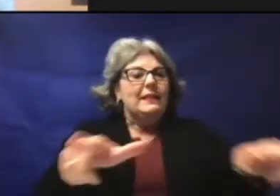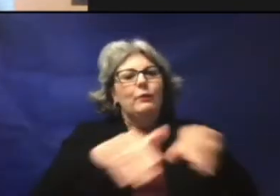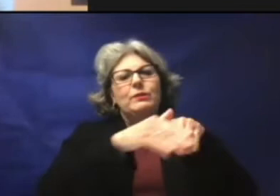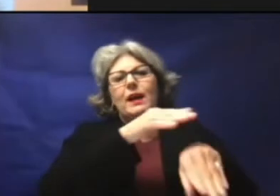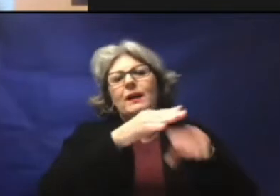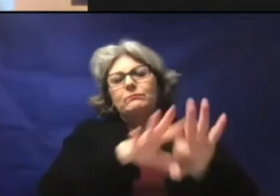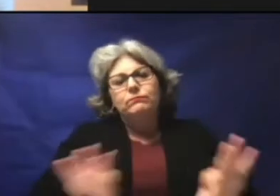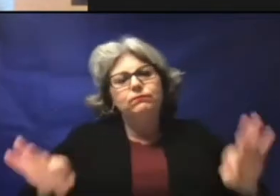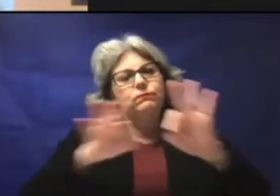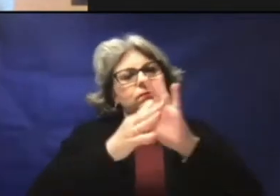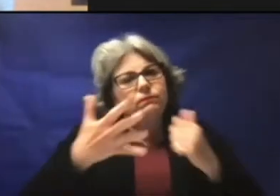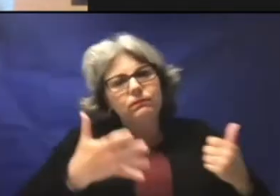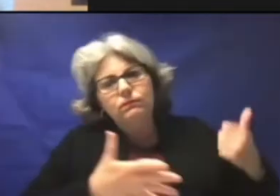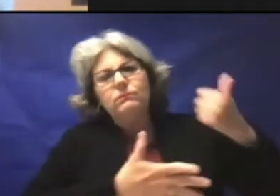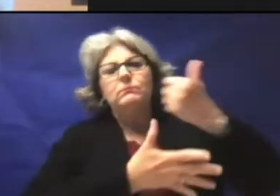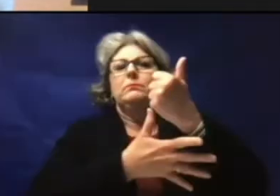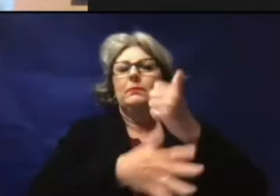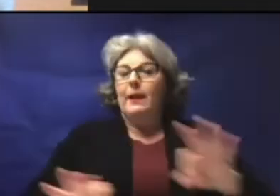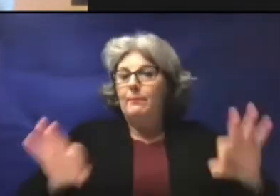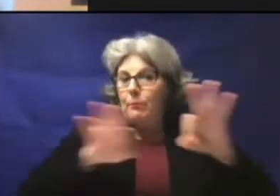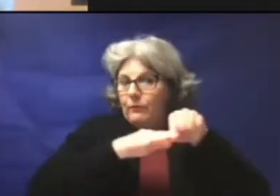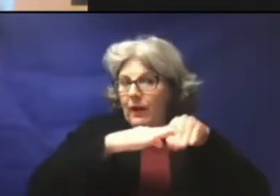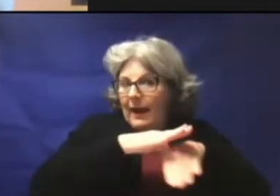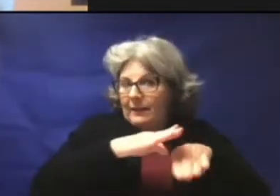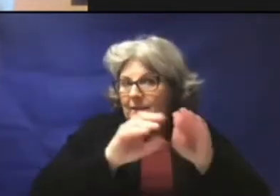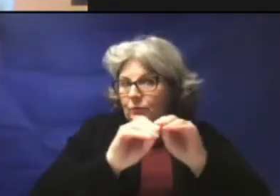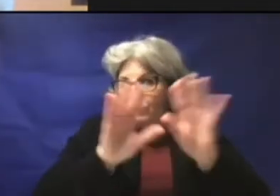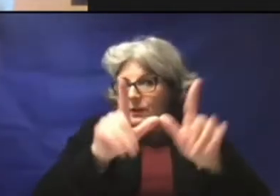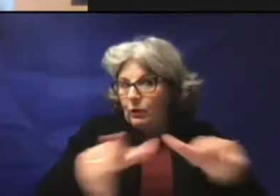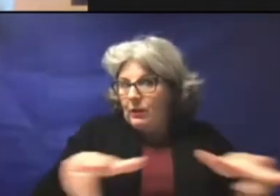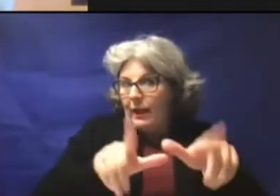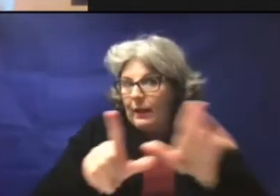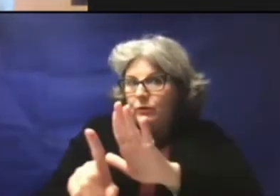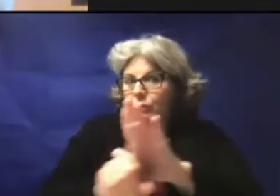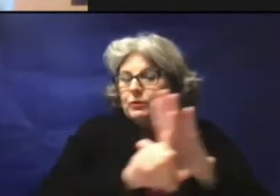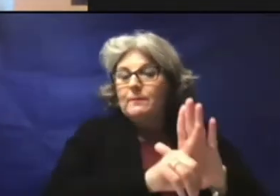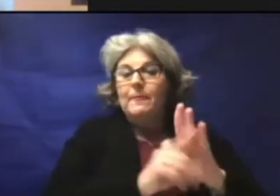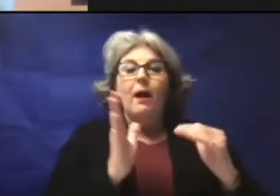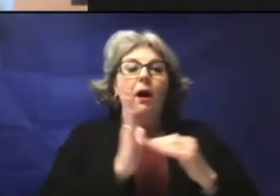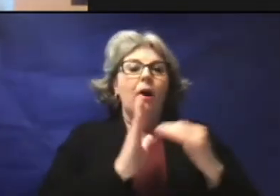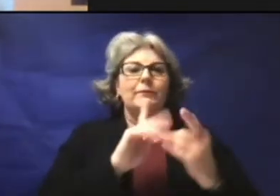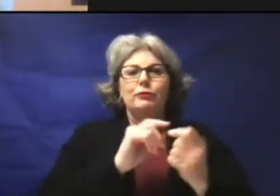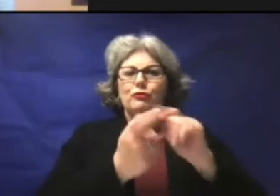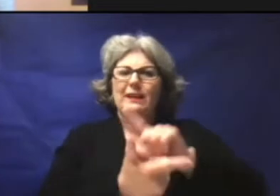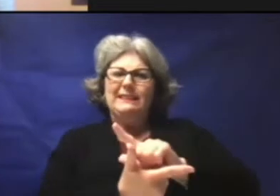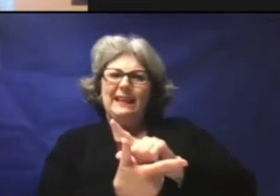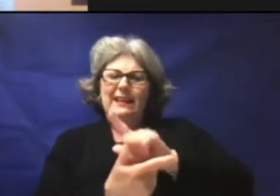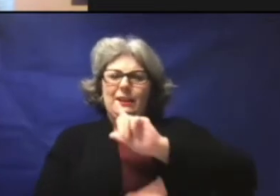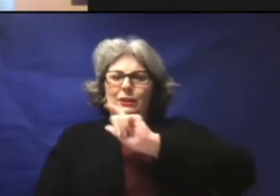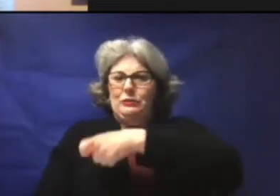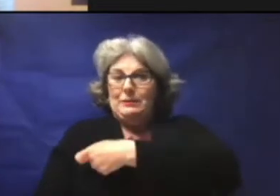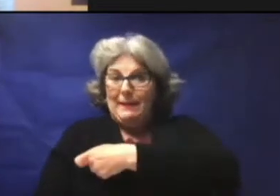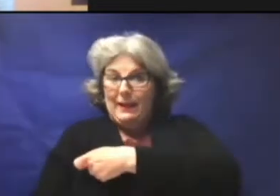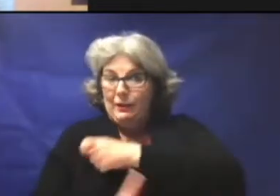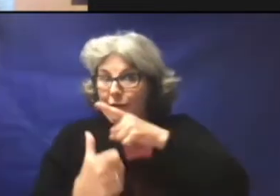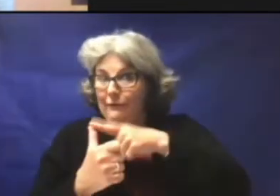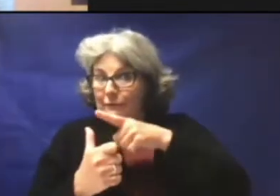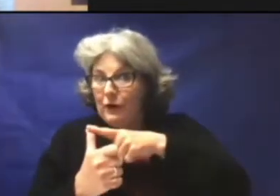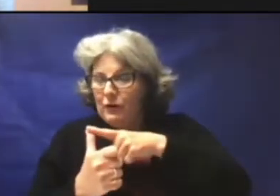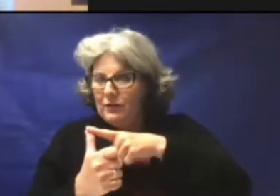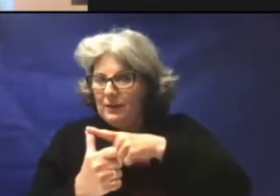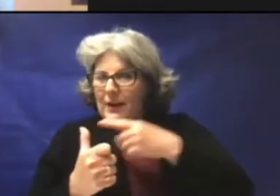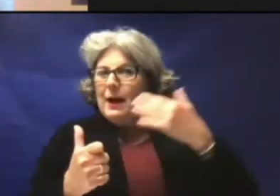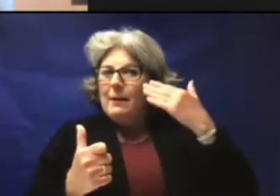access becomes one of the most critical areas. I think things often get translated to Spanish first, but we know